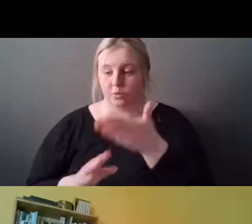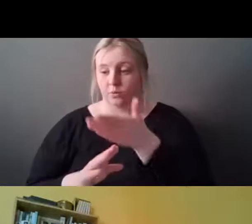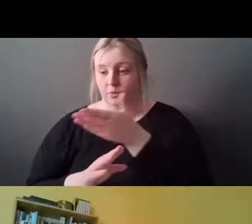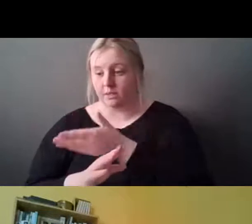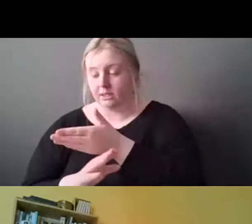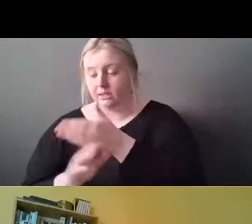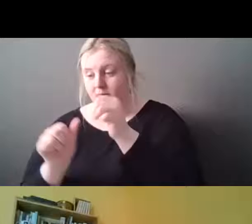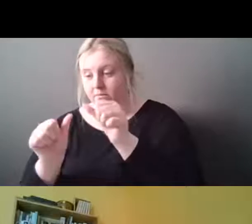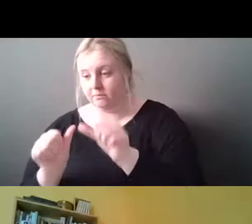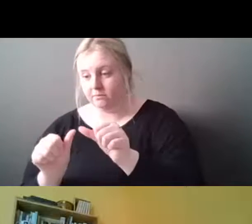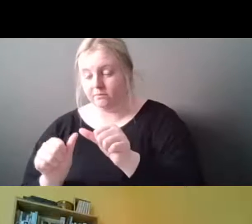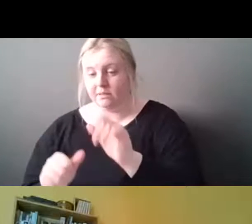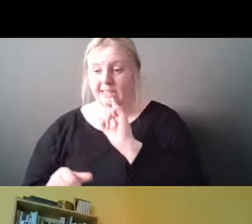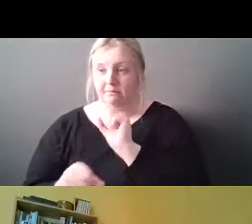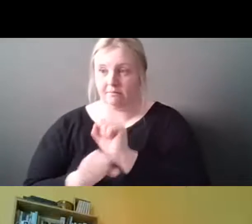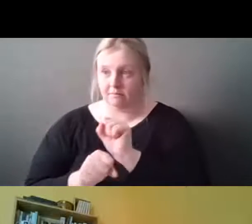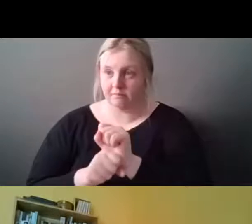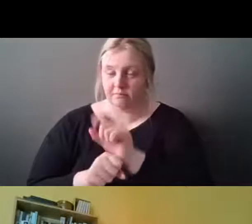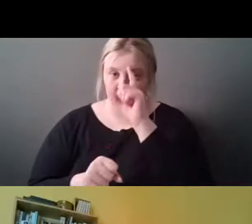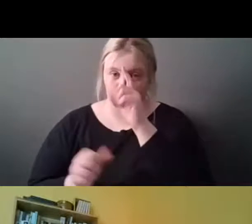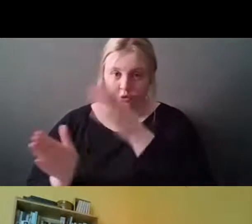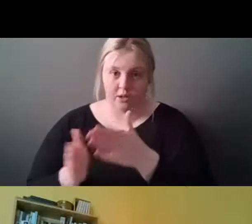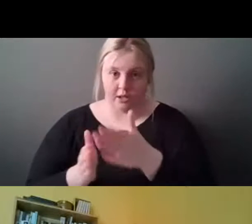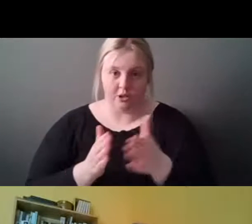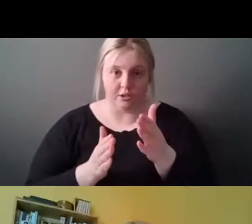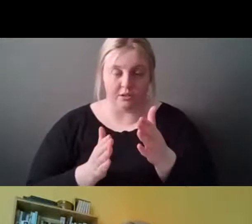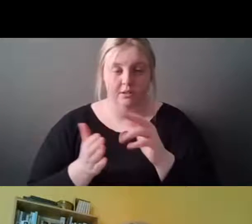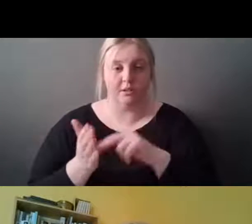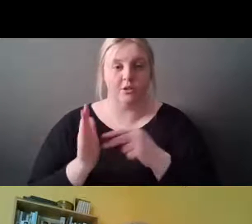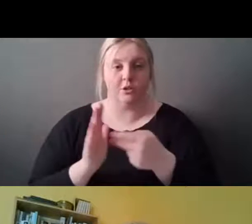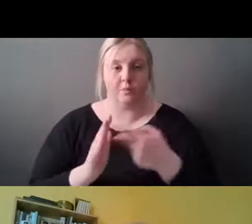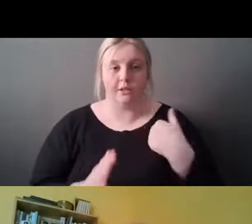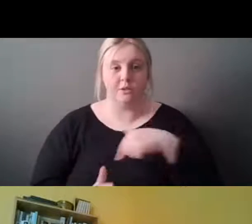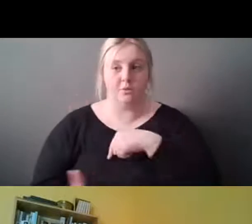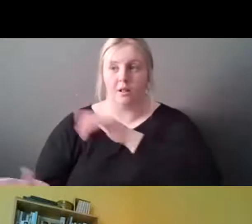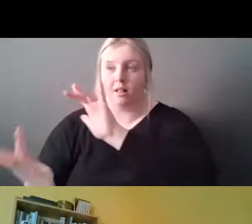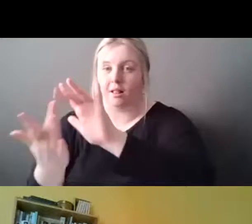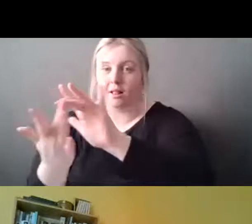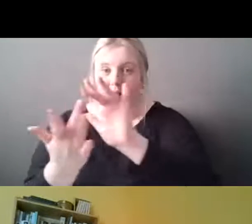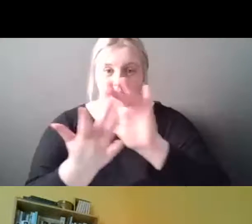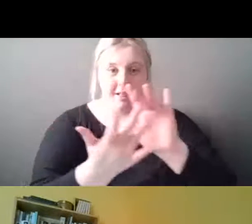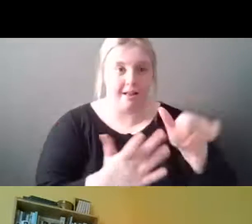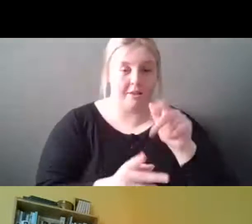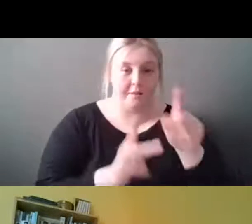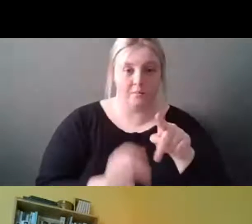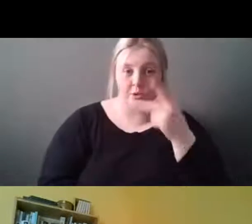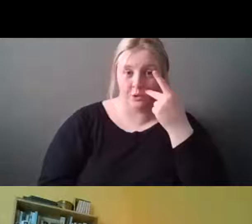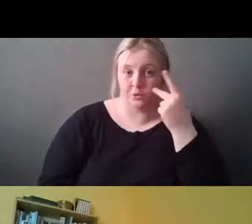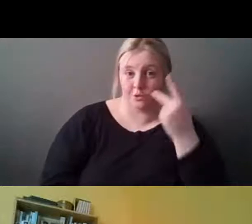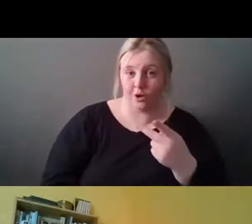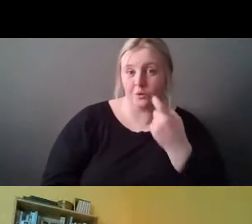the efficacy of the strategies. So therefore, we're reaching out to other people, as you saw in the second last